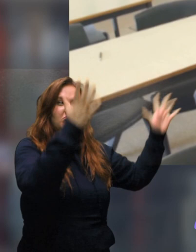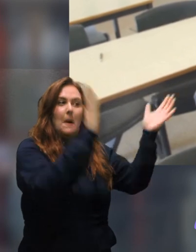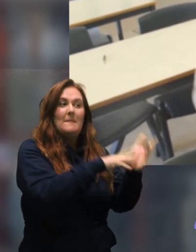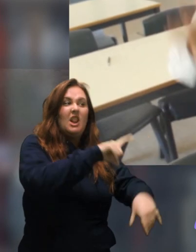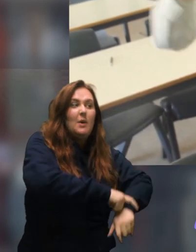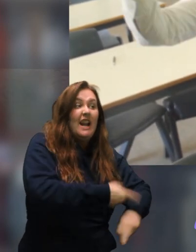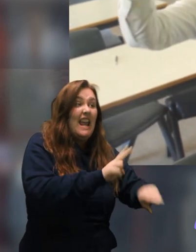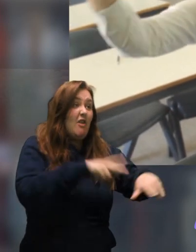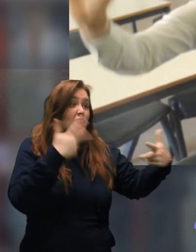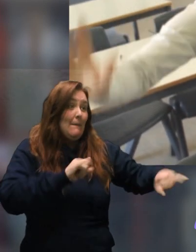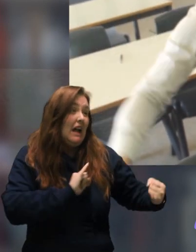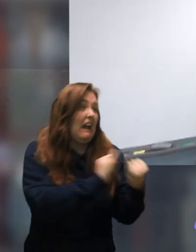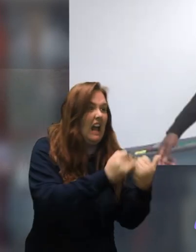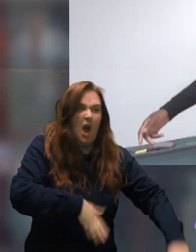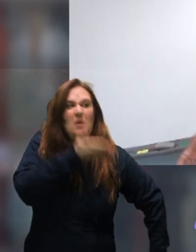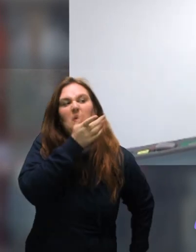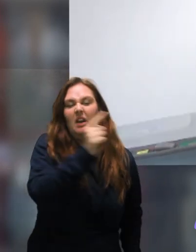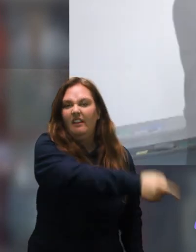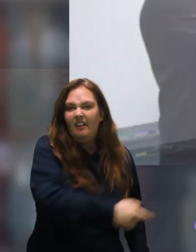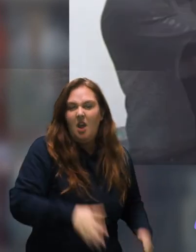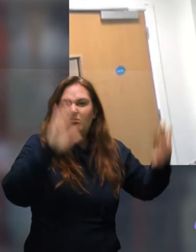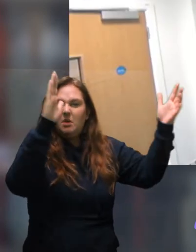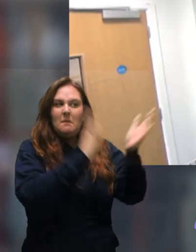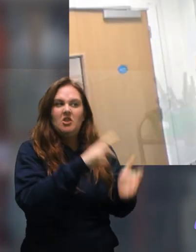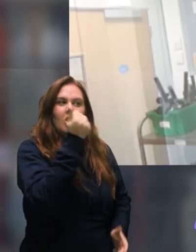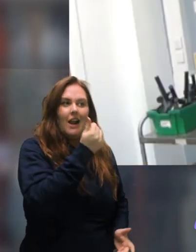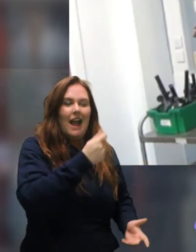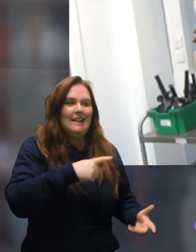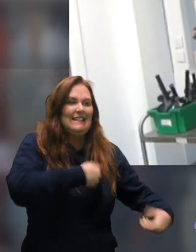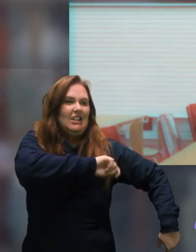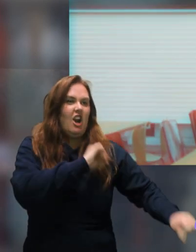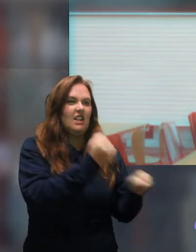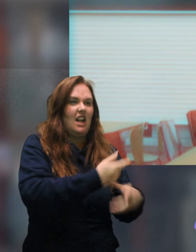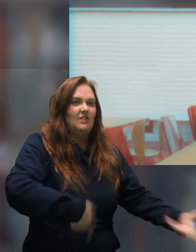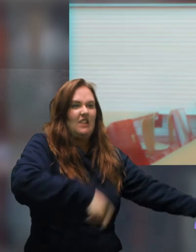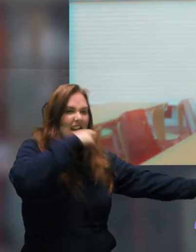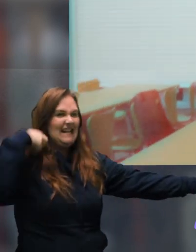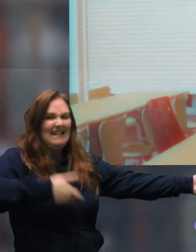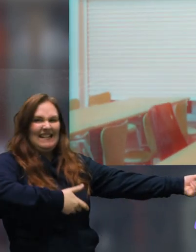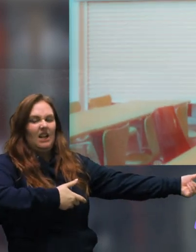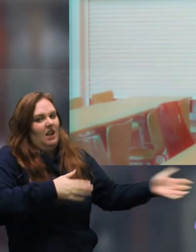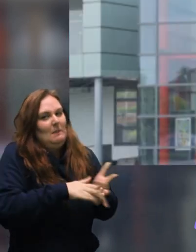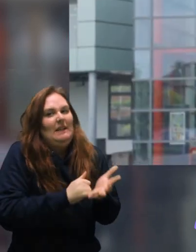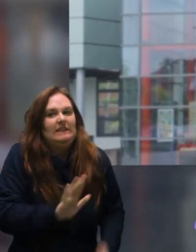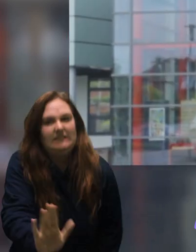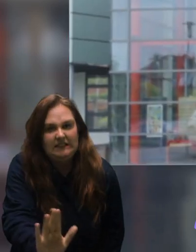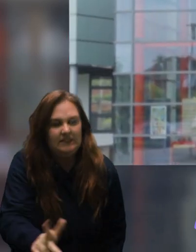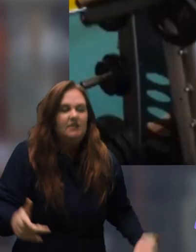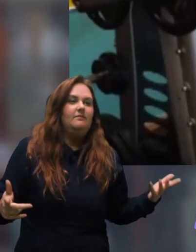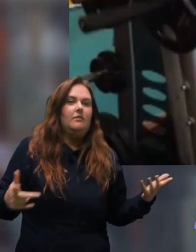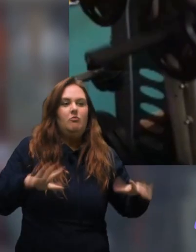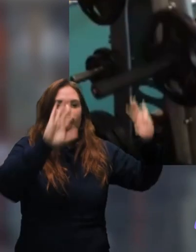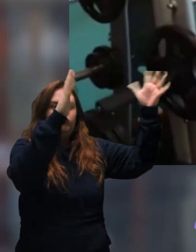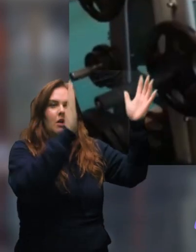Lewin, but in a rap clash I'd slew him. And large up Miss Young and Señorita Gonzalez. Apologies, I mean Miss, but large up